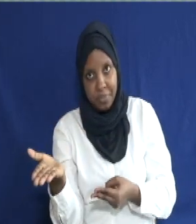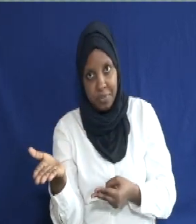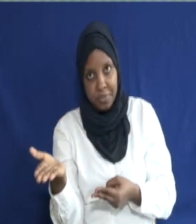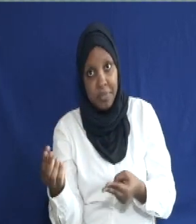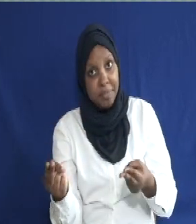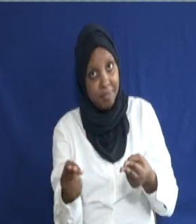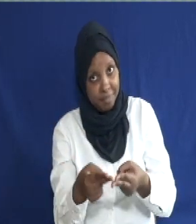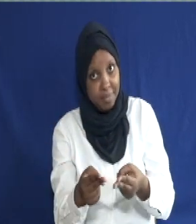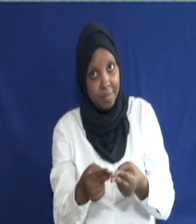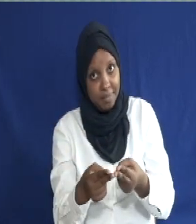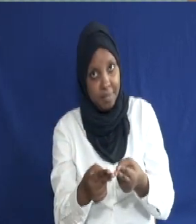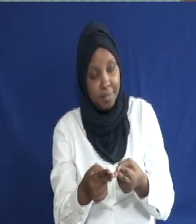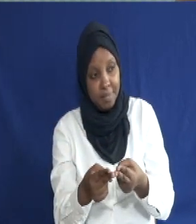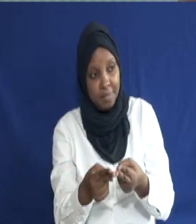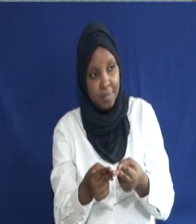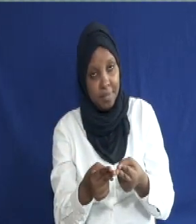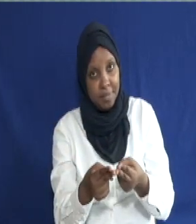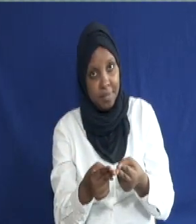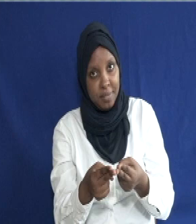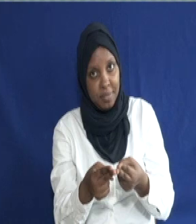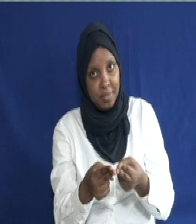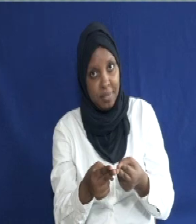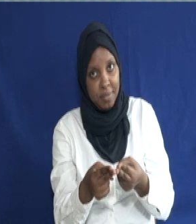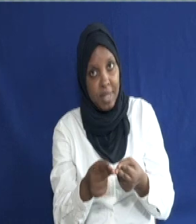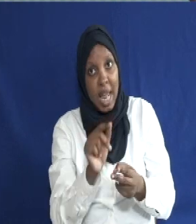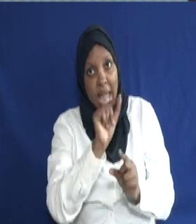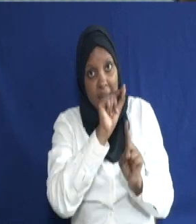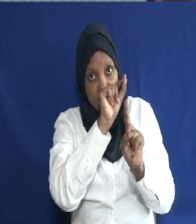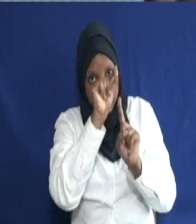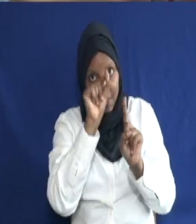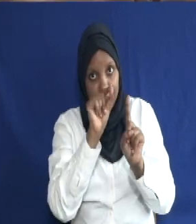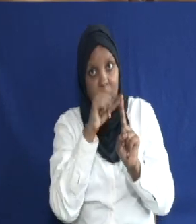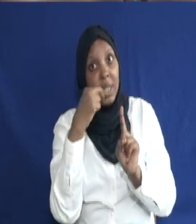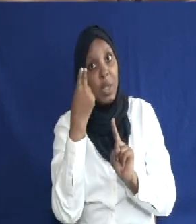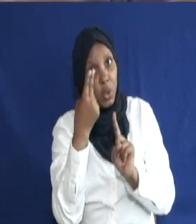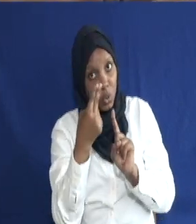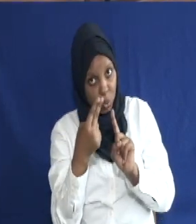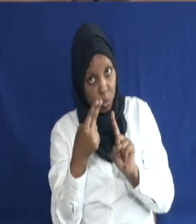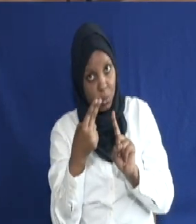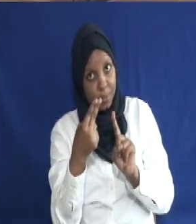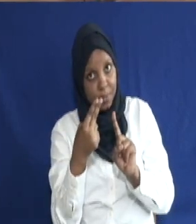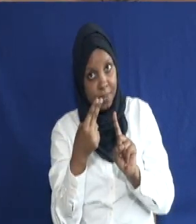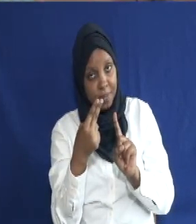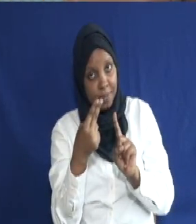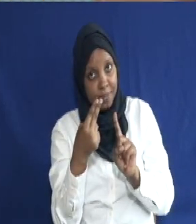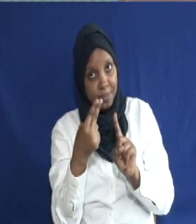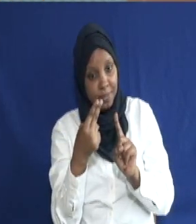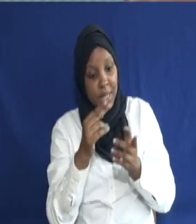to 2, where 2 is the exponent there. Very good. Okay, so to solve this